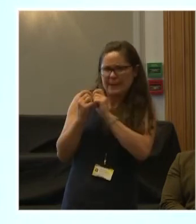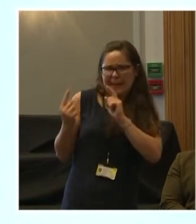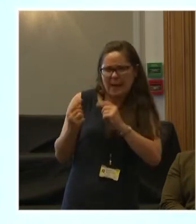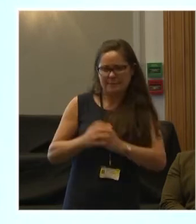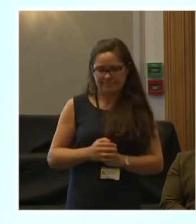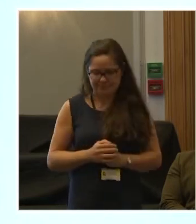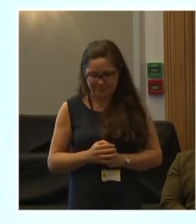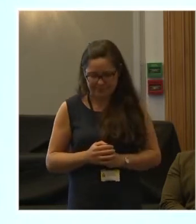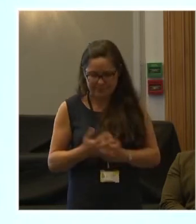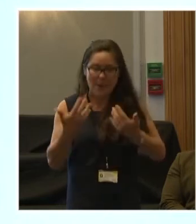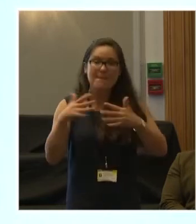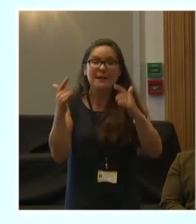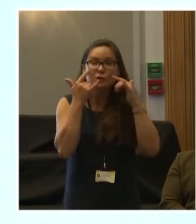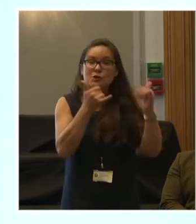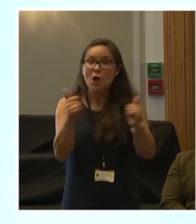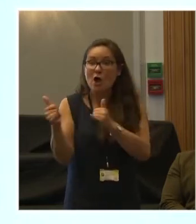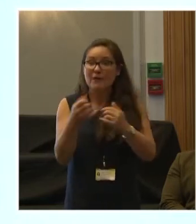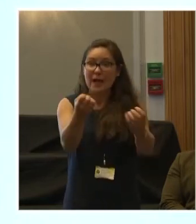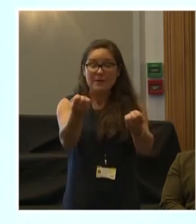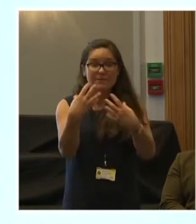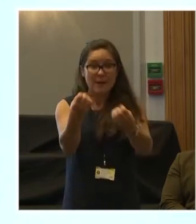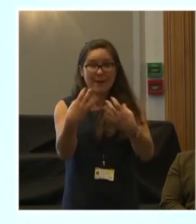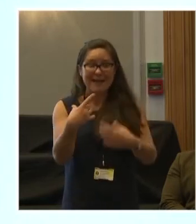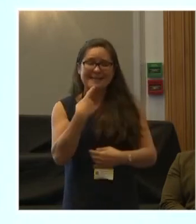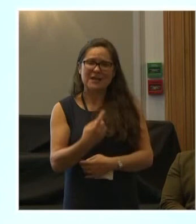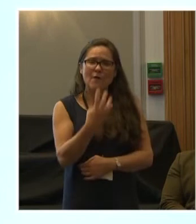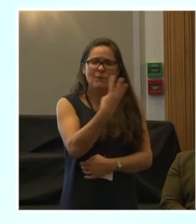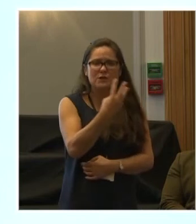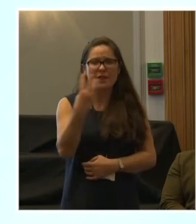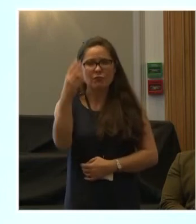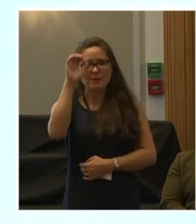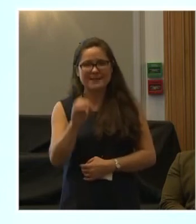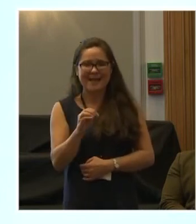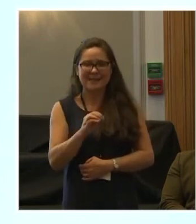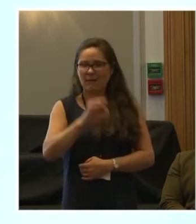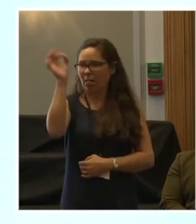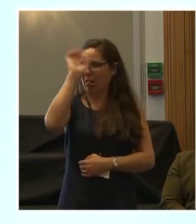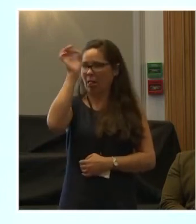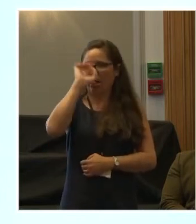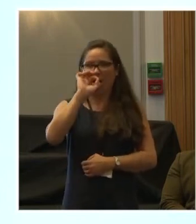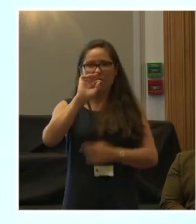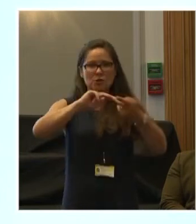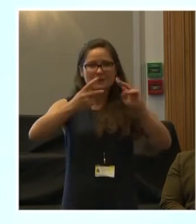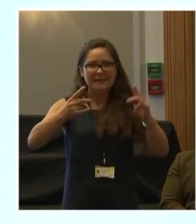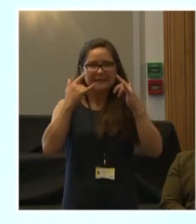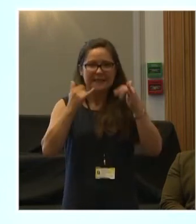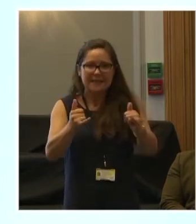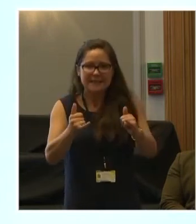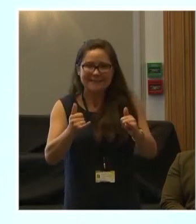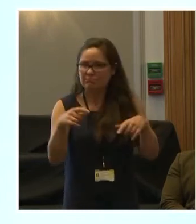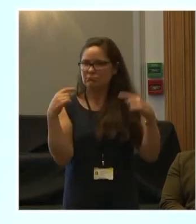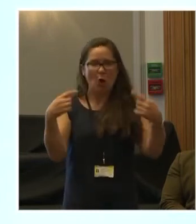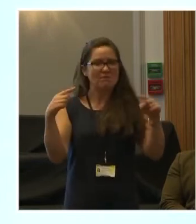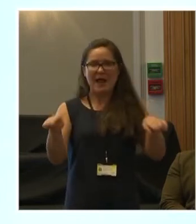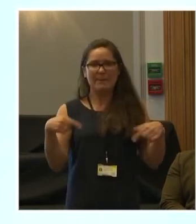survey, 43% of the people told us you weren't aware of genetic testing and it was not available for you. And we knew